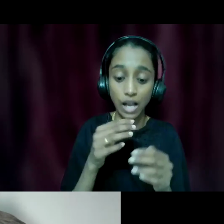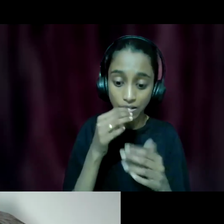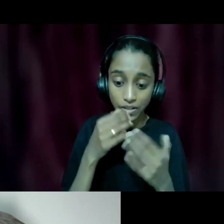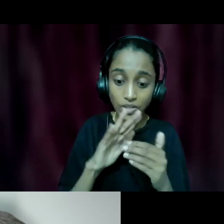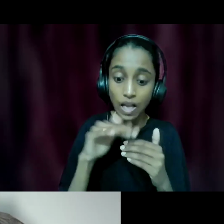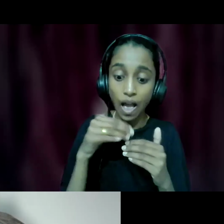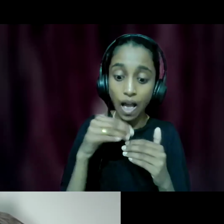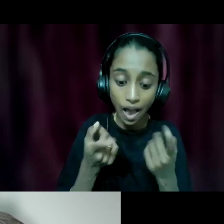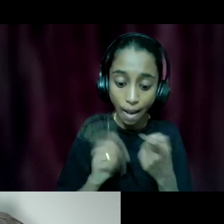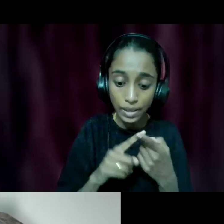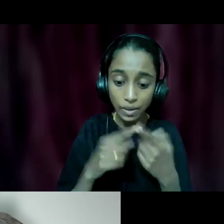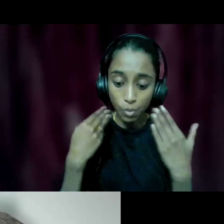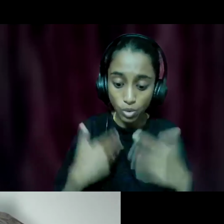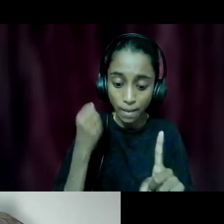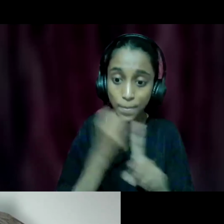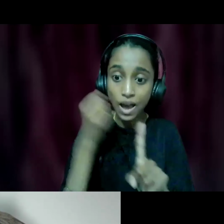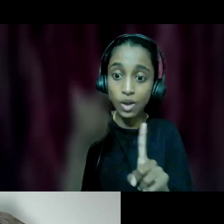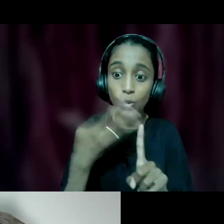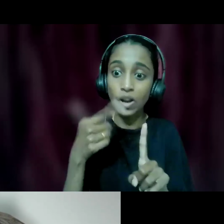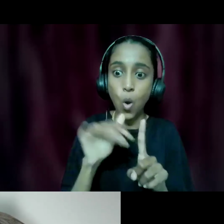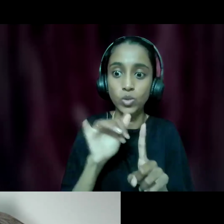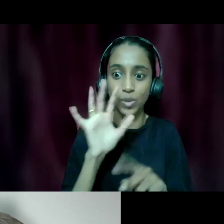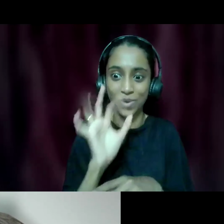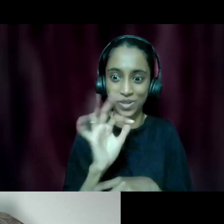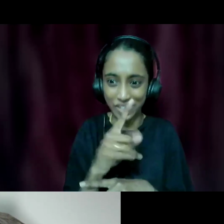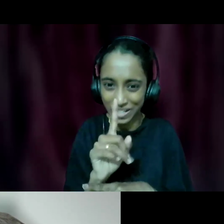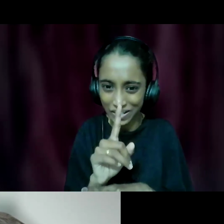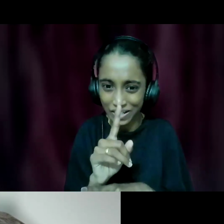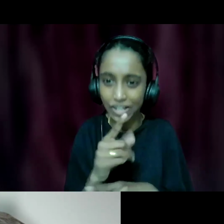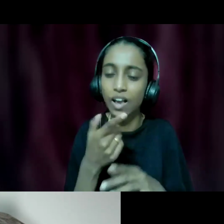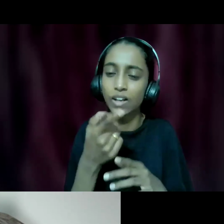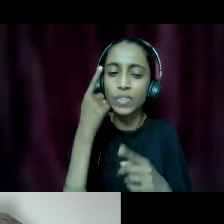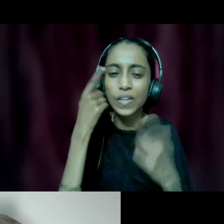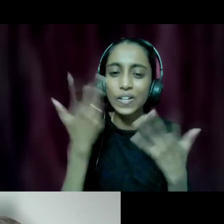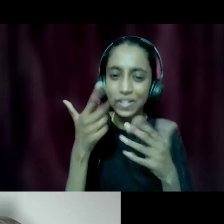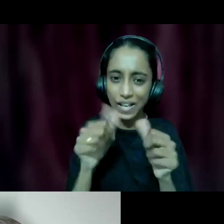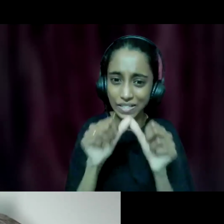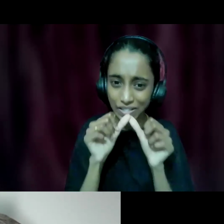is important. Would you like to answer this one for us, Prithviraj?